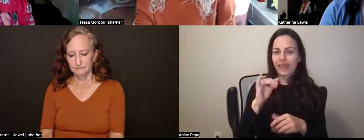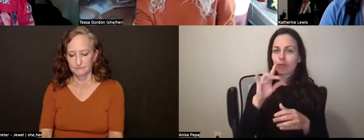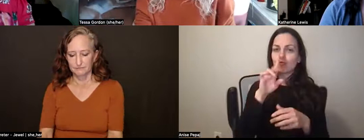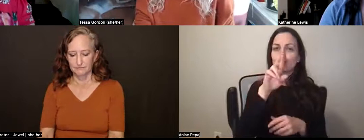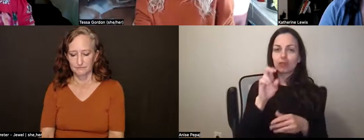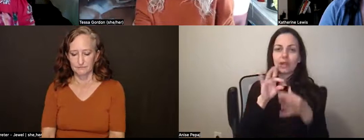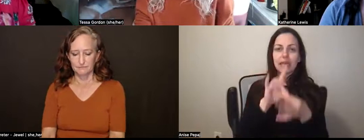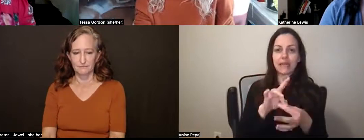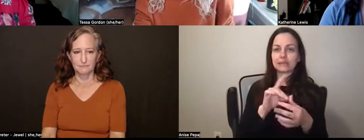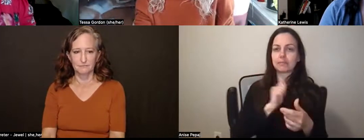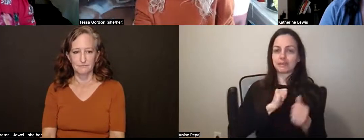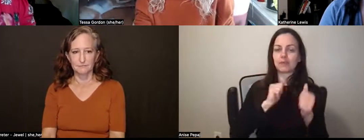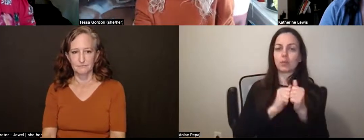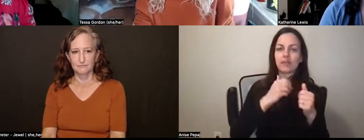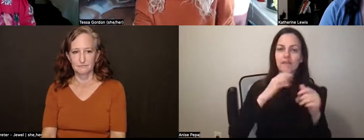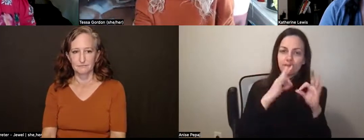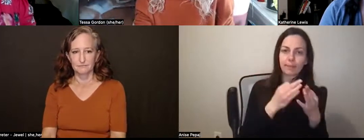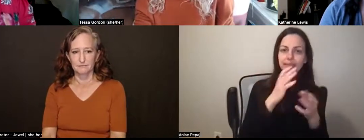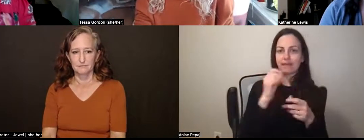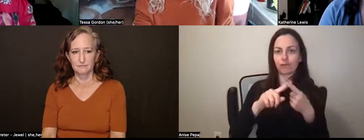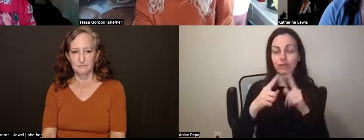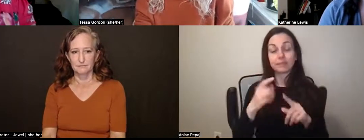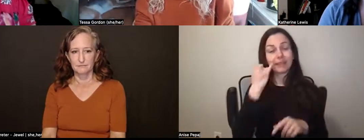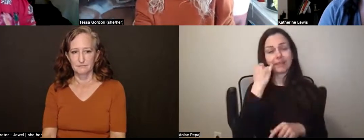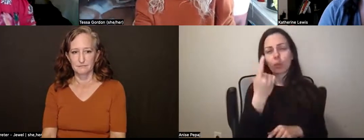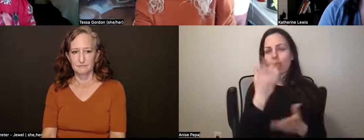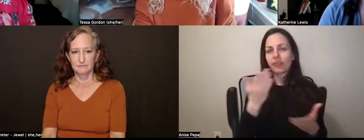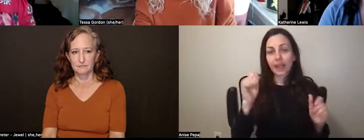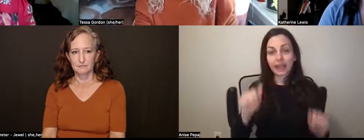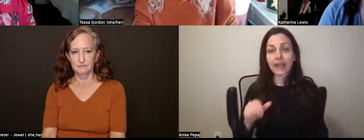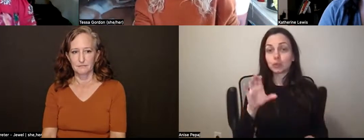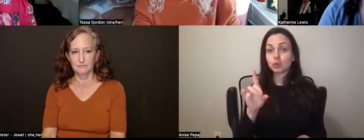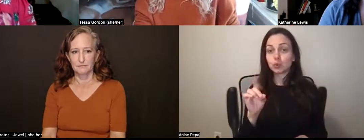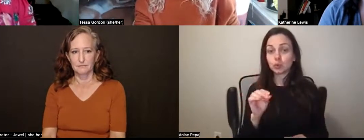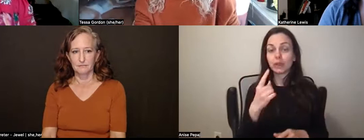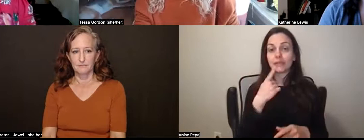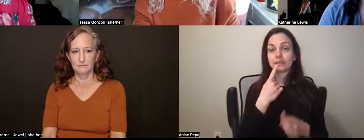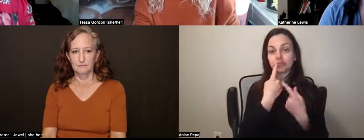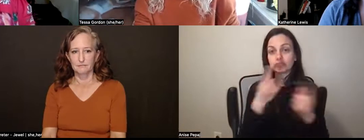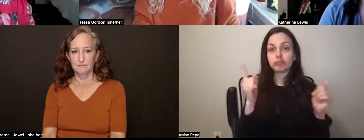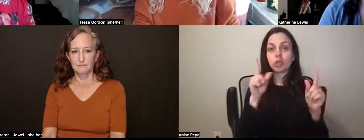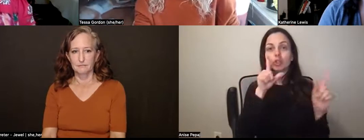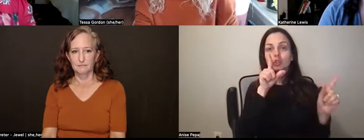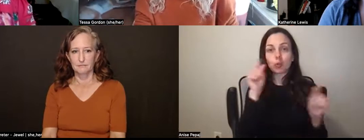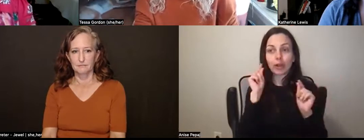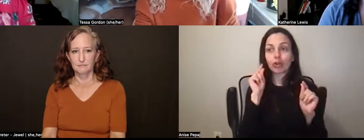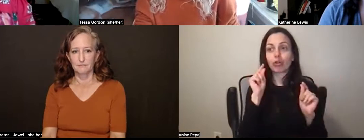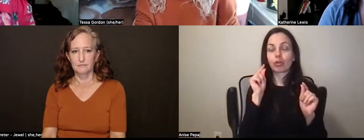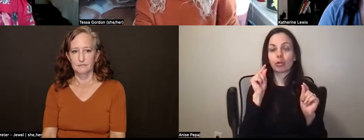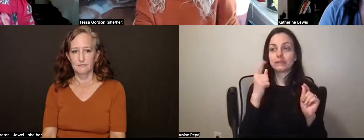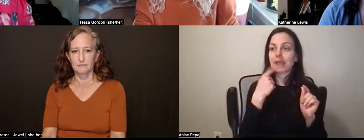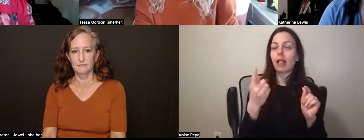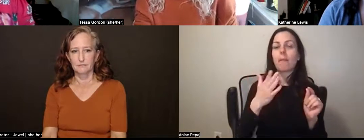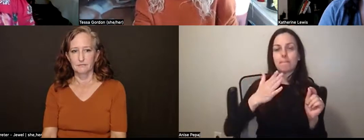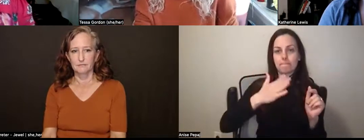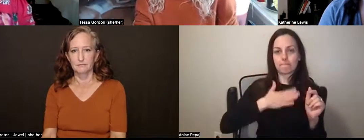my friends. If all I can do is get on Twitter and say that this experience needs to change, then